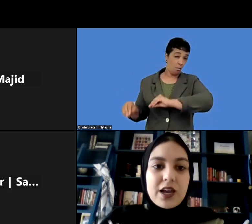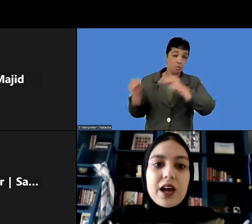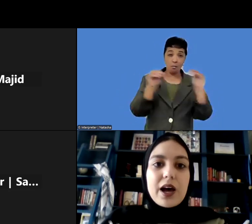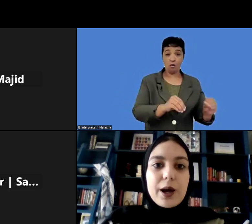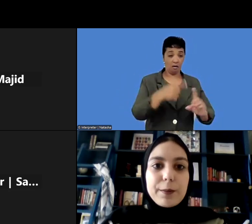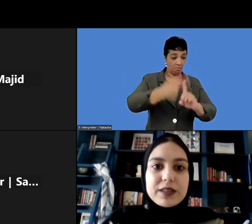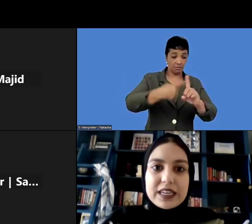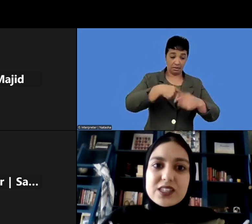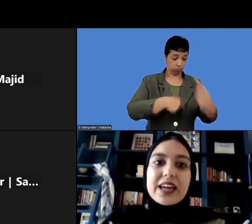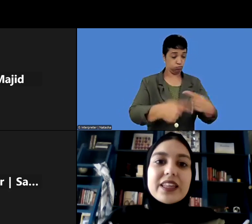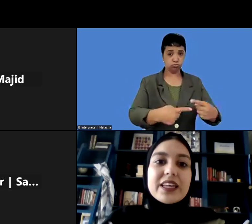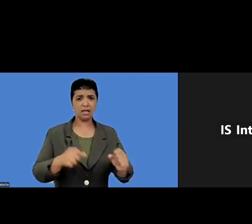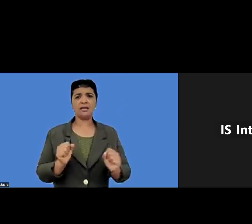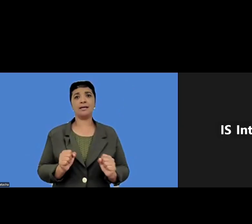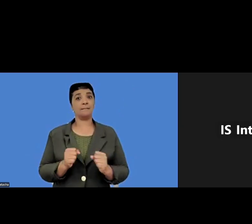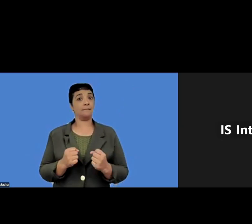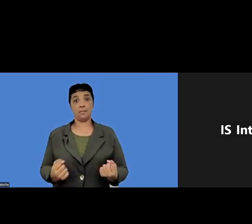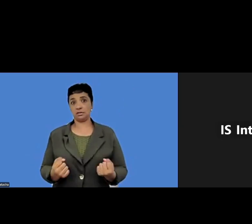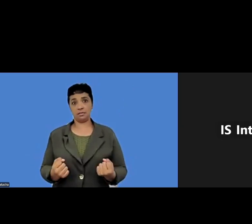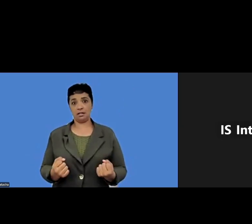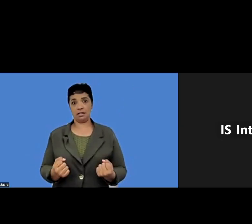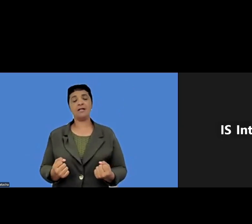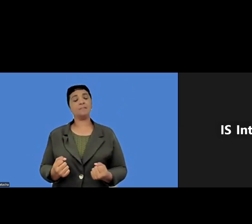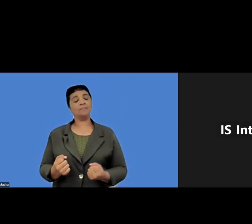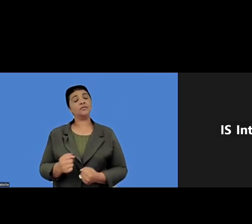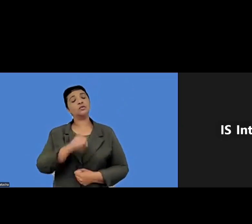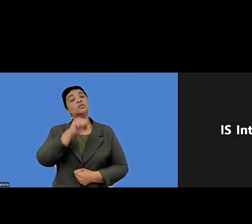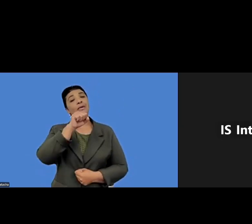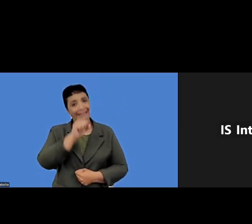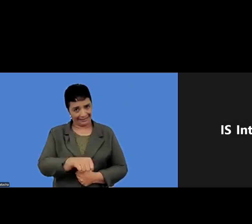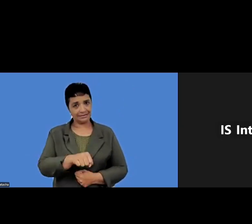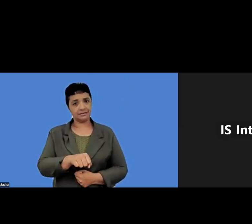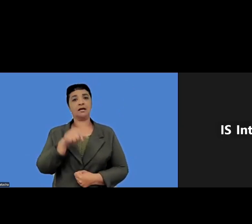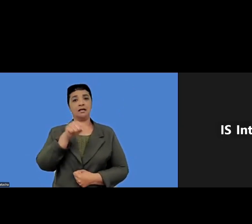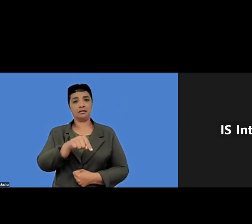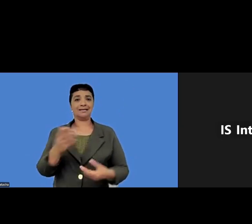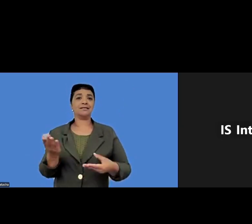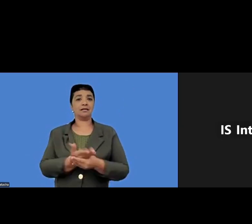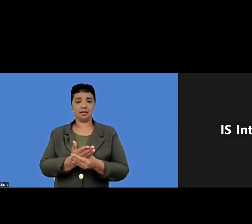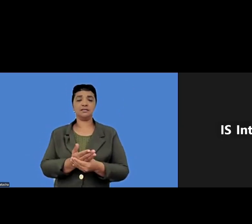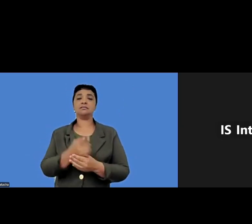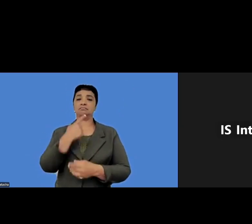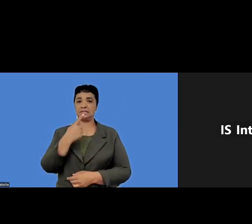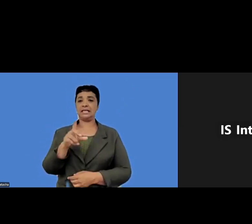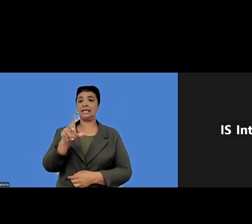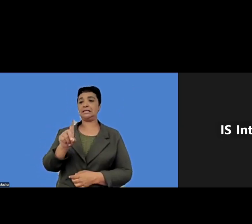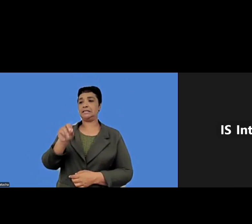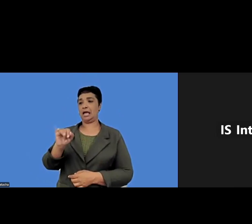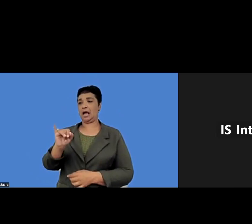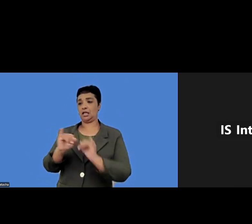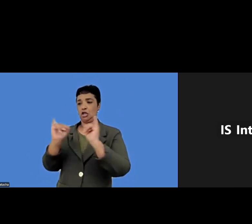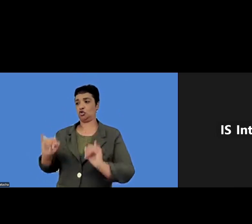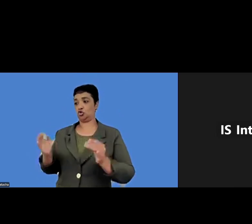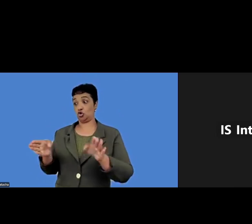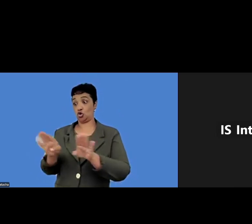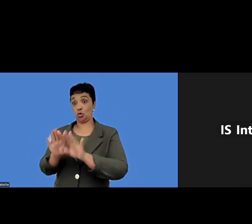months. Yes, I think it does classify as deinstitutionalization, as